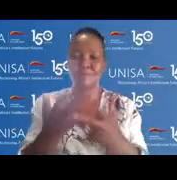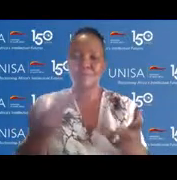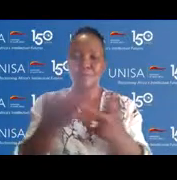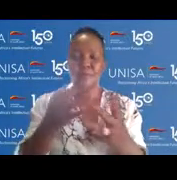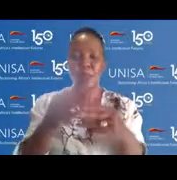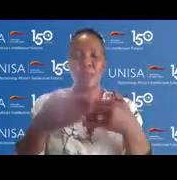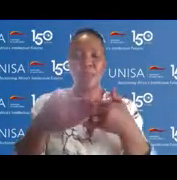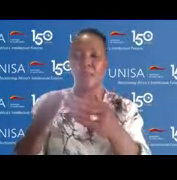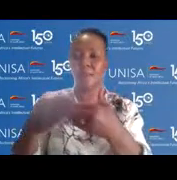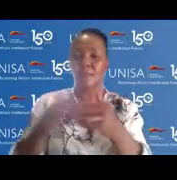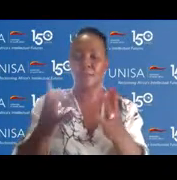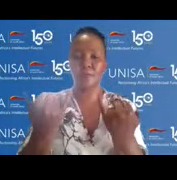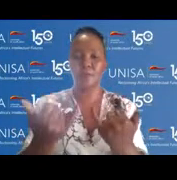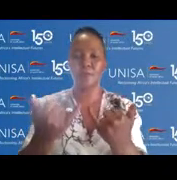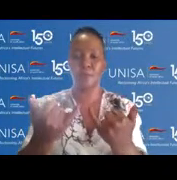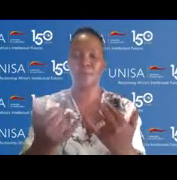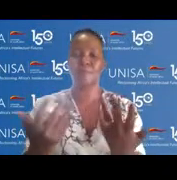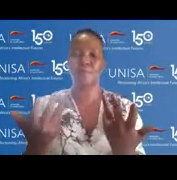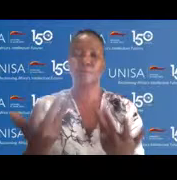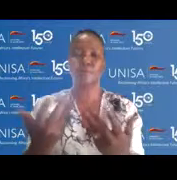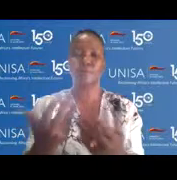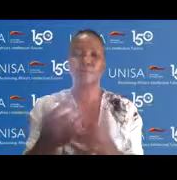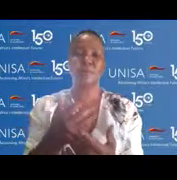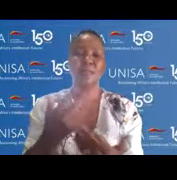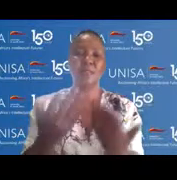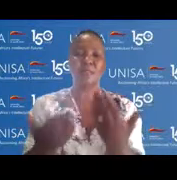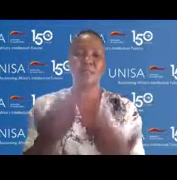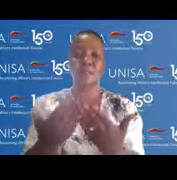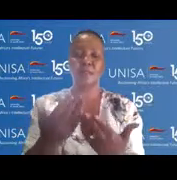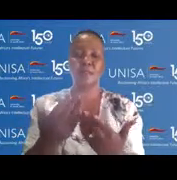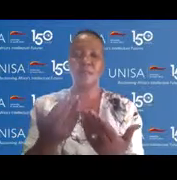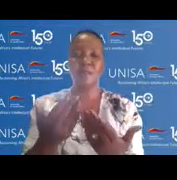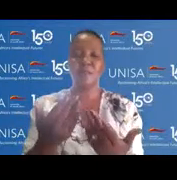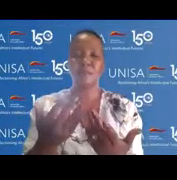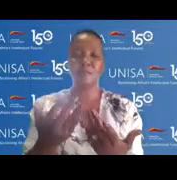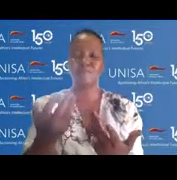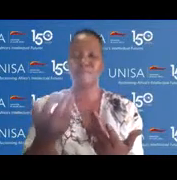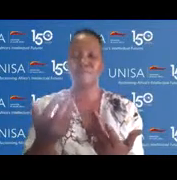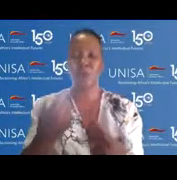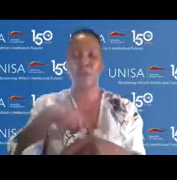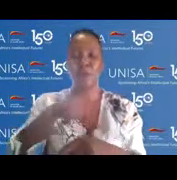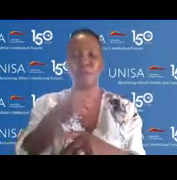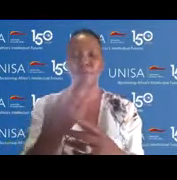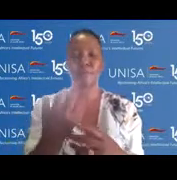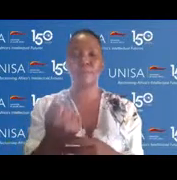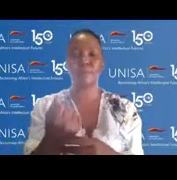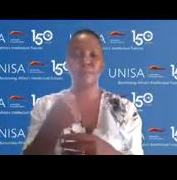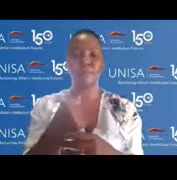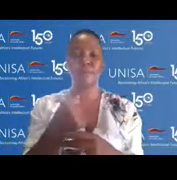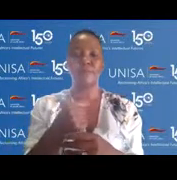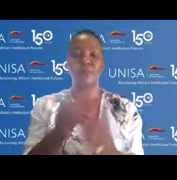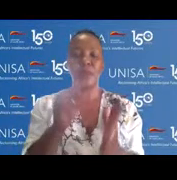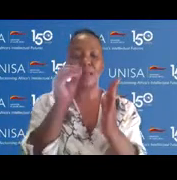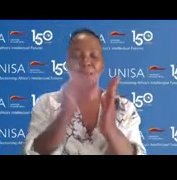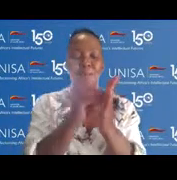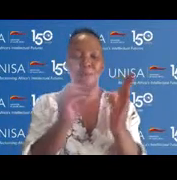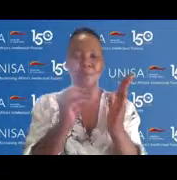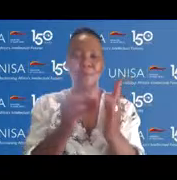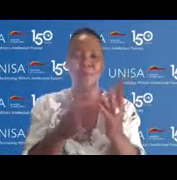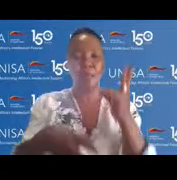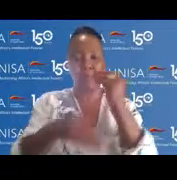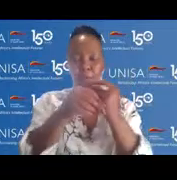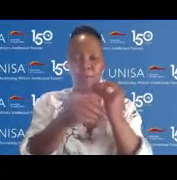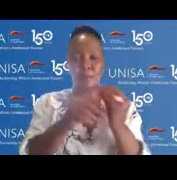today. So just for those that has come late, we have added the link in the chat. Please go